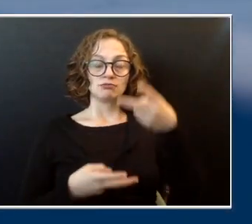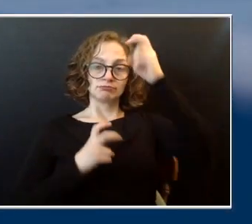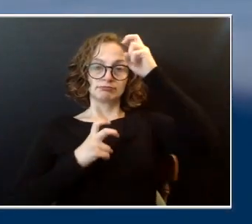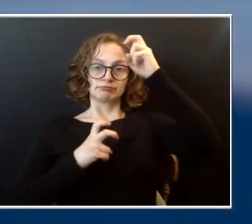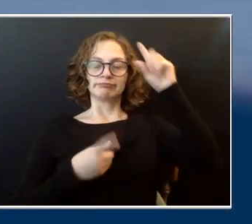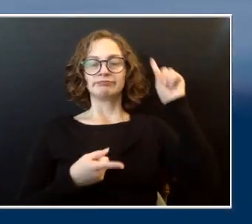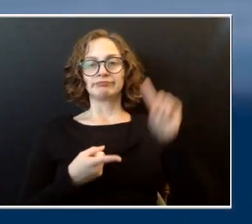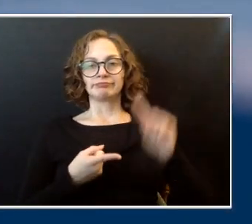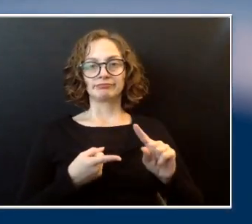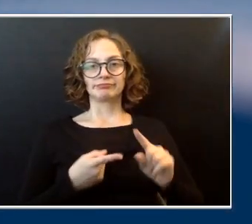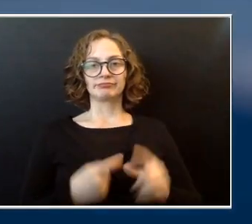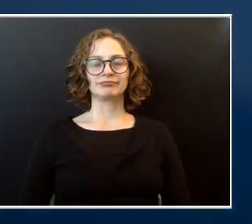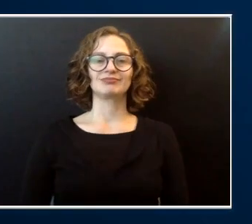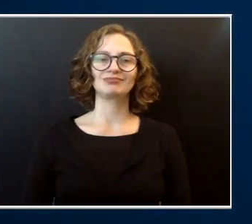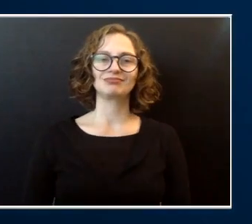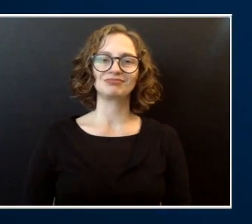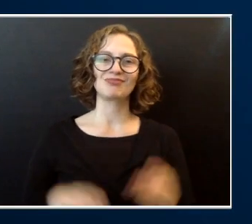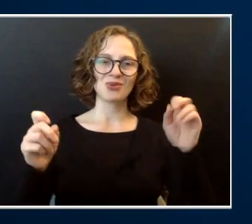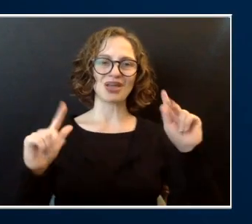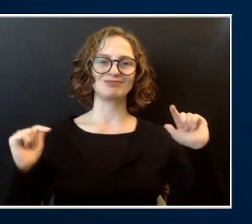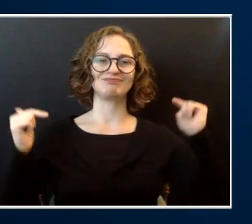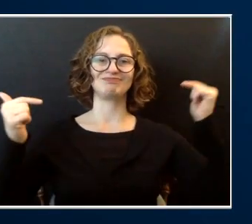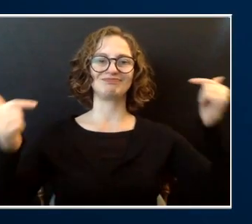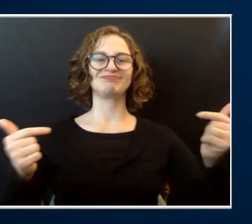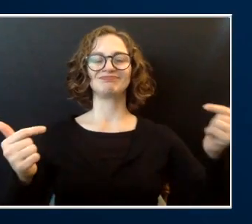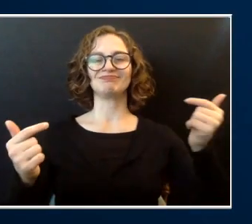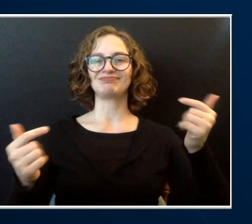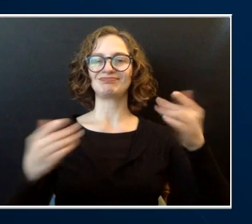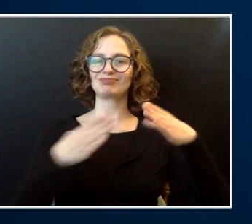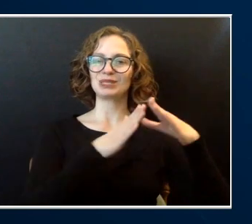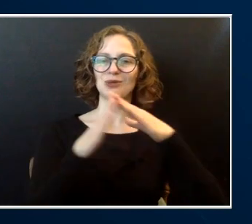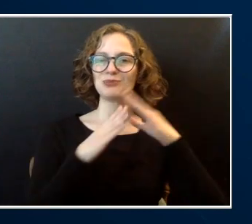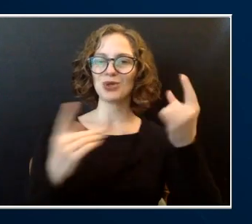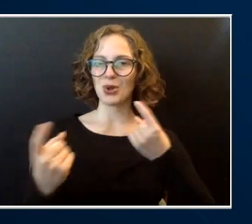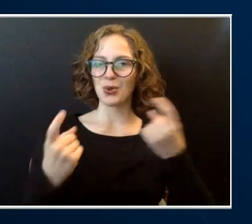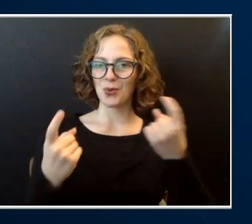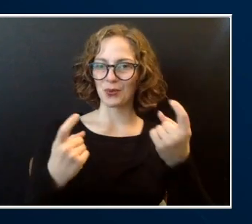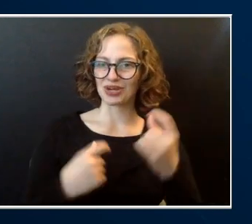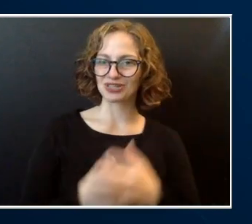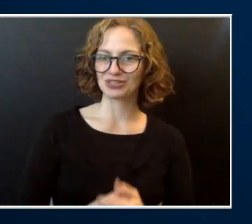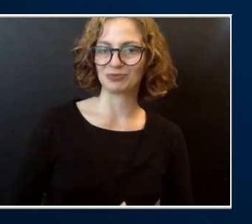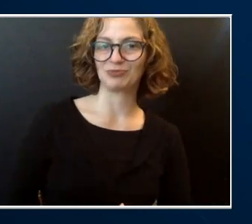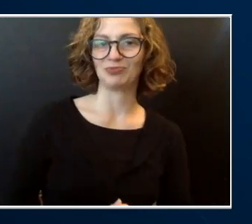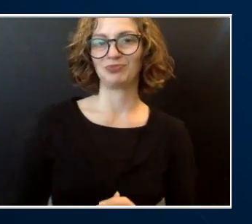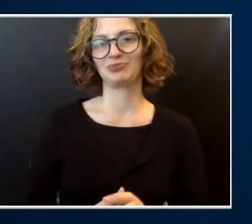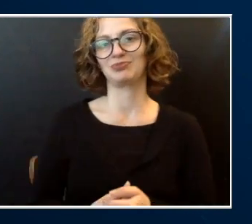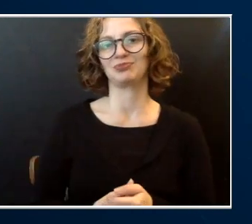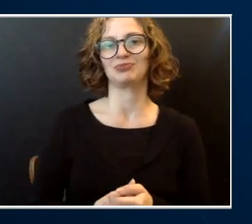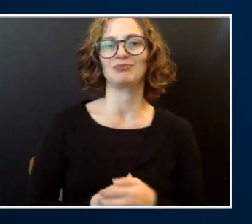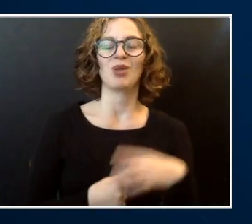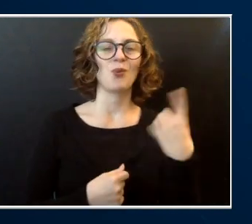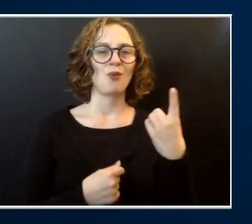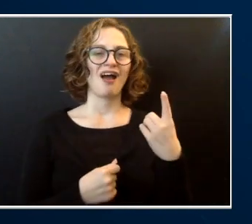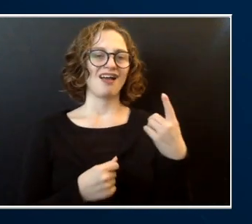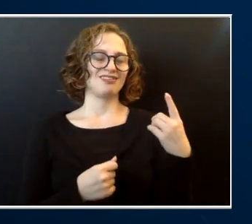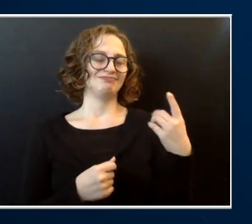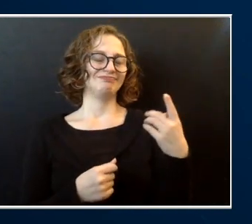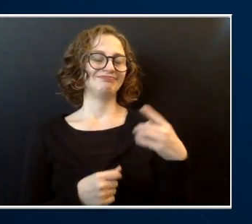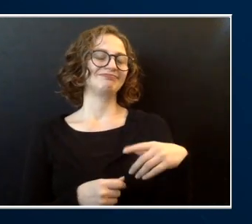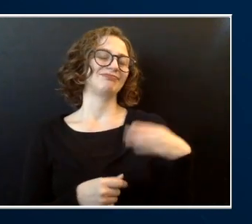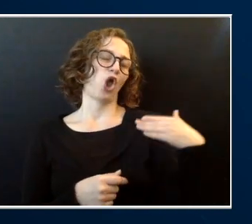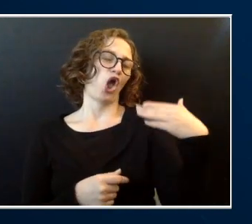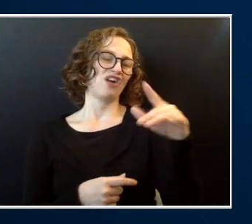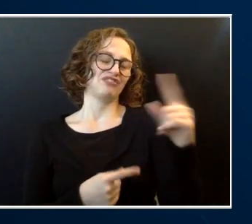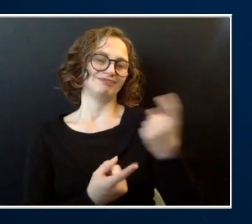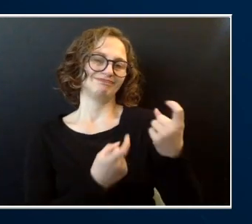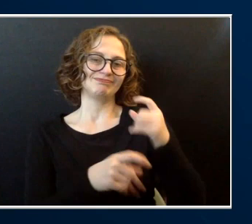viewers asking us this morning? Have a good question from one of our frequent flyers on Facebook, Yen Liang. He wants to know, is there